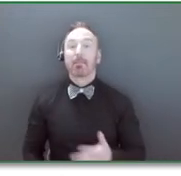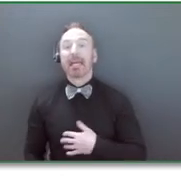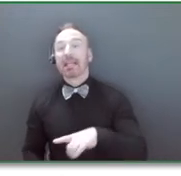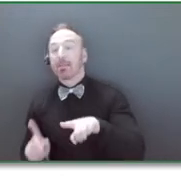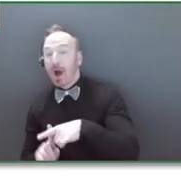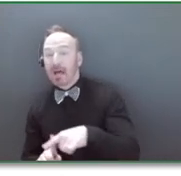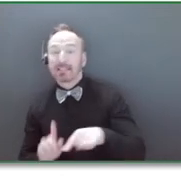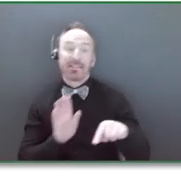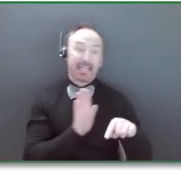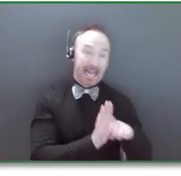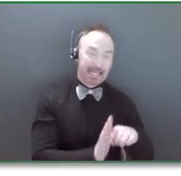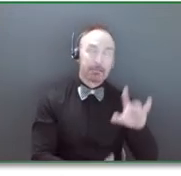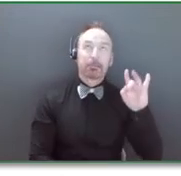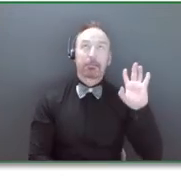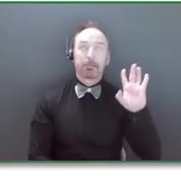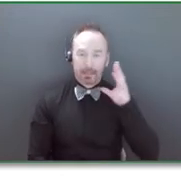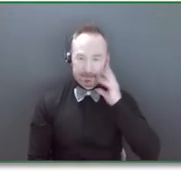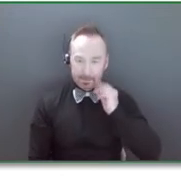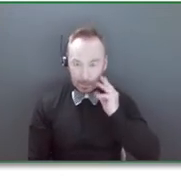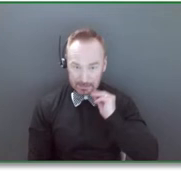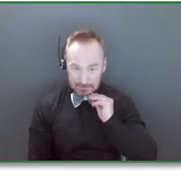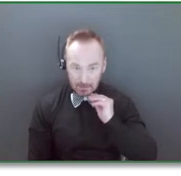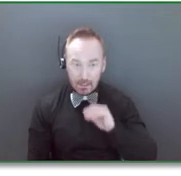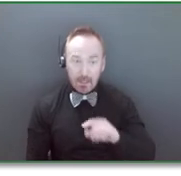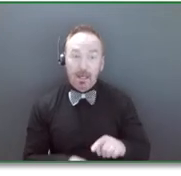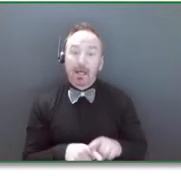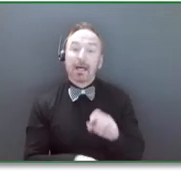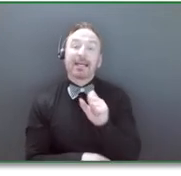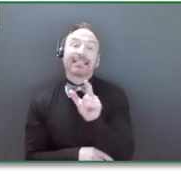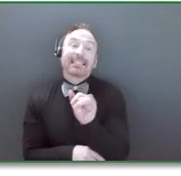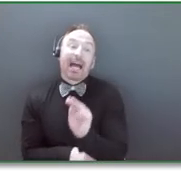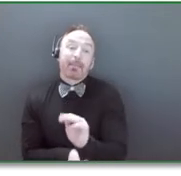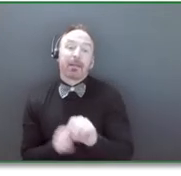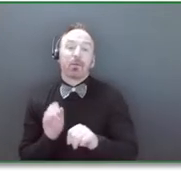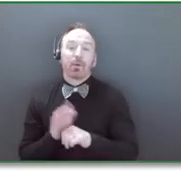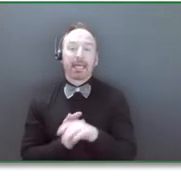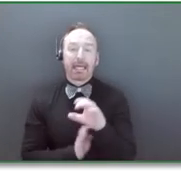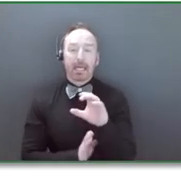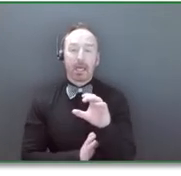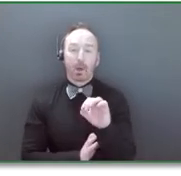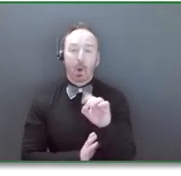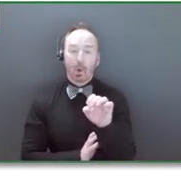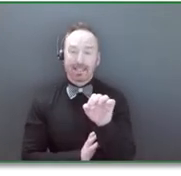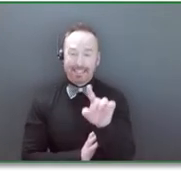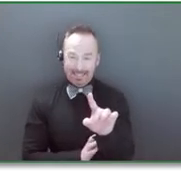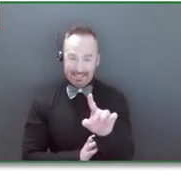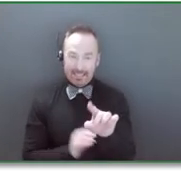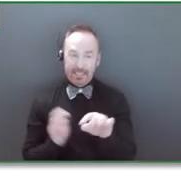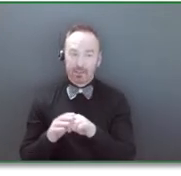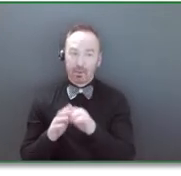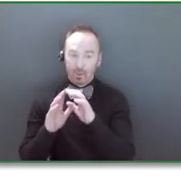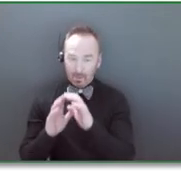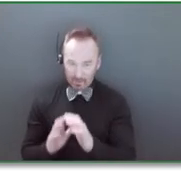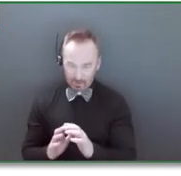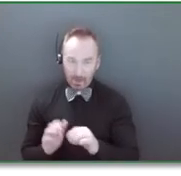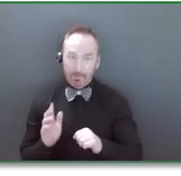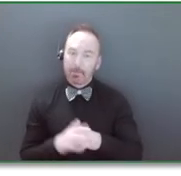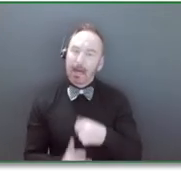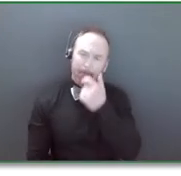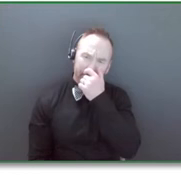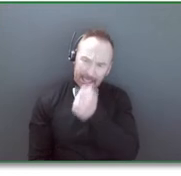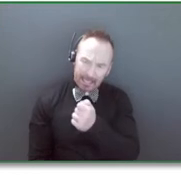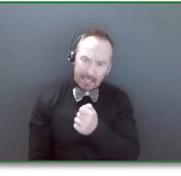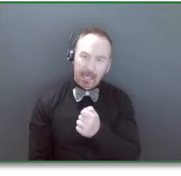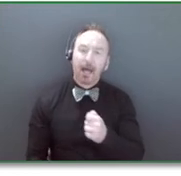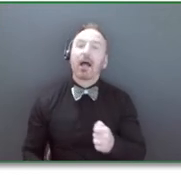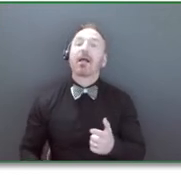protected areas. Simon and I coded them into themes. What was interesting was that the stakeholders identified gaps across